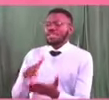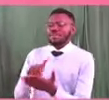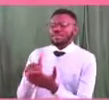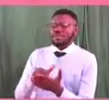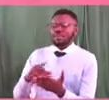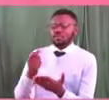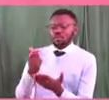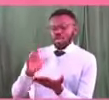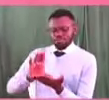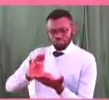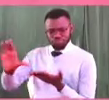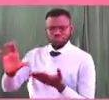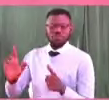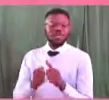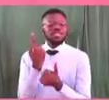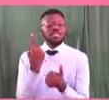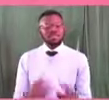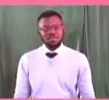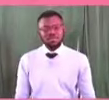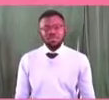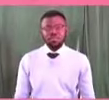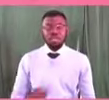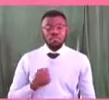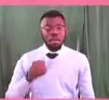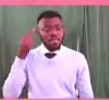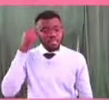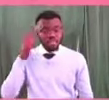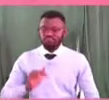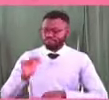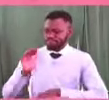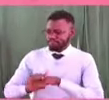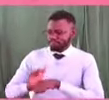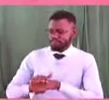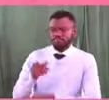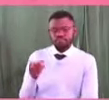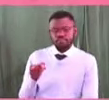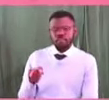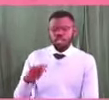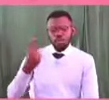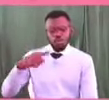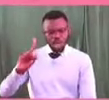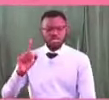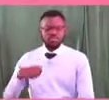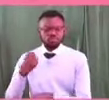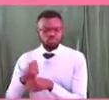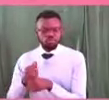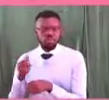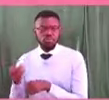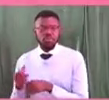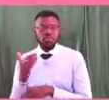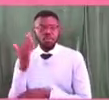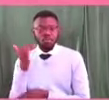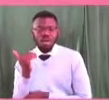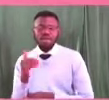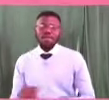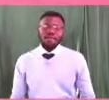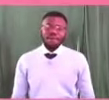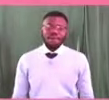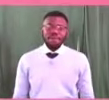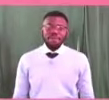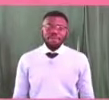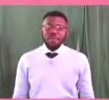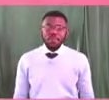paid. I think it is the moral thing to do. It is the right thing to do, because